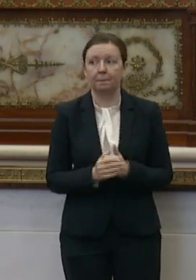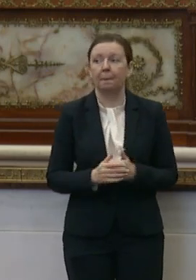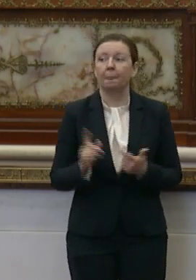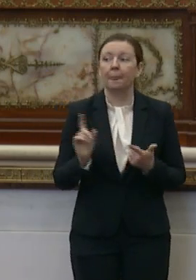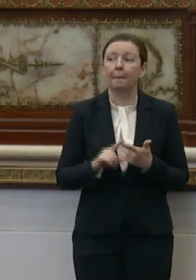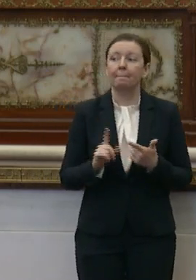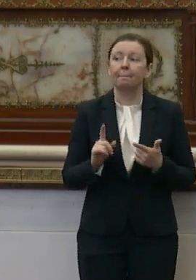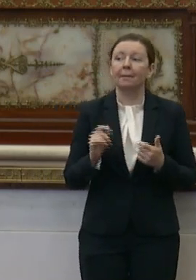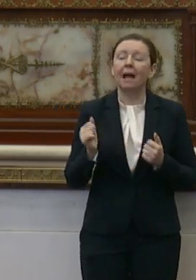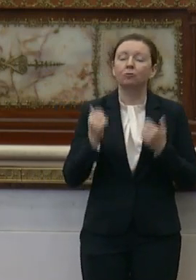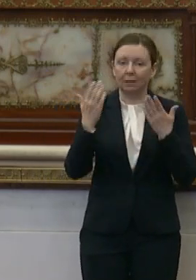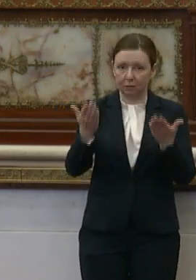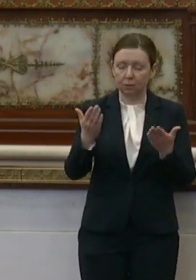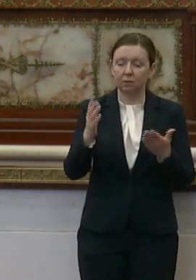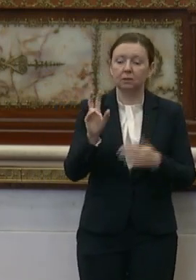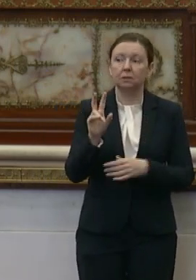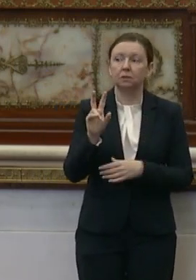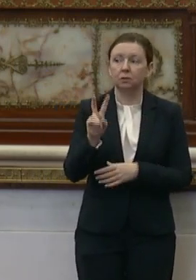And resolution number